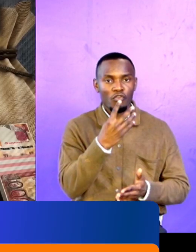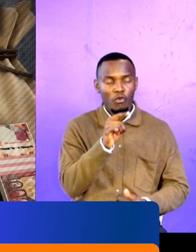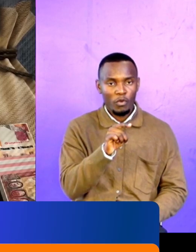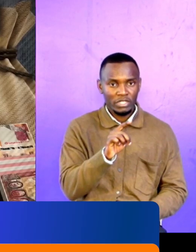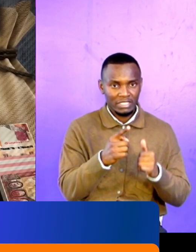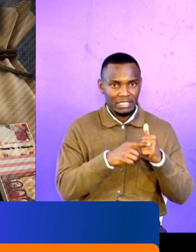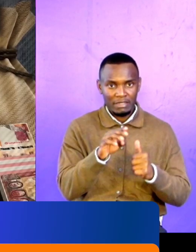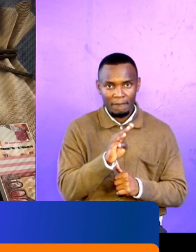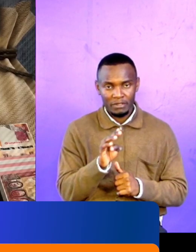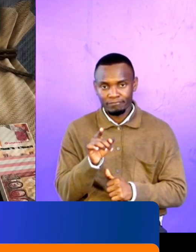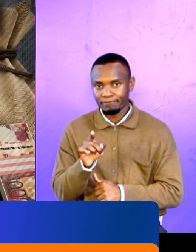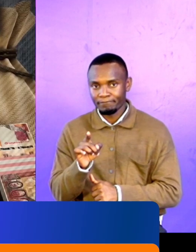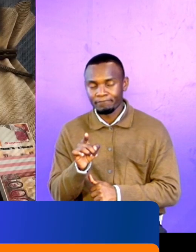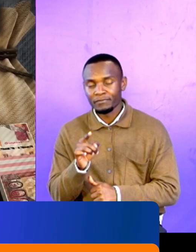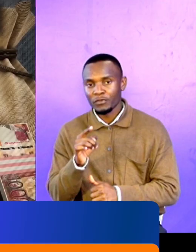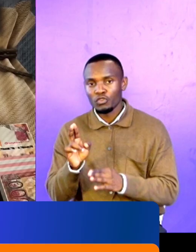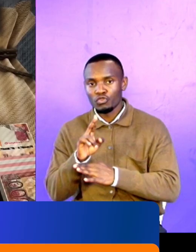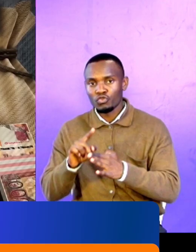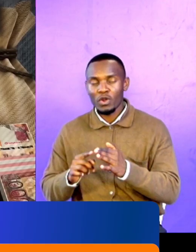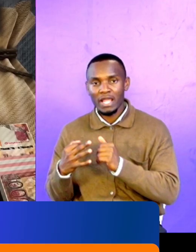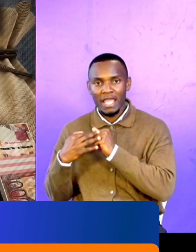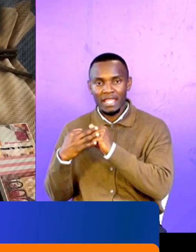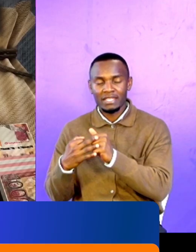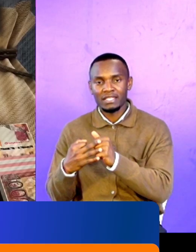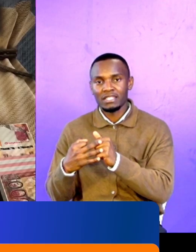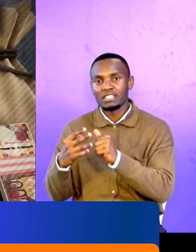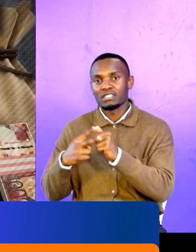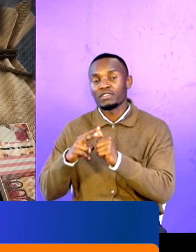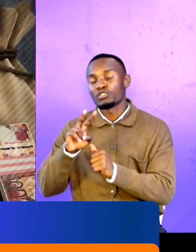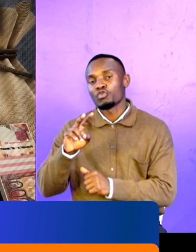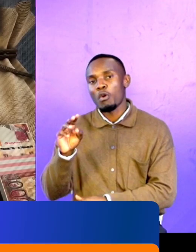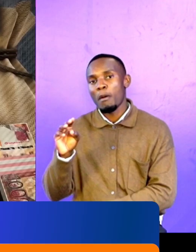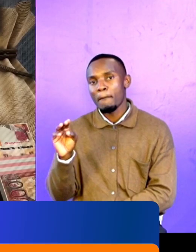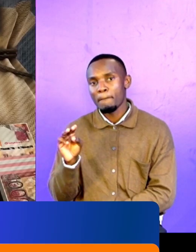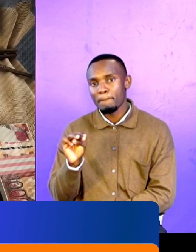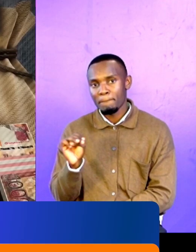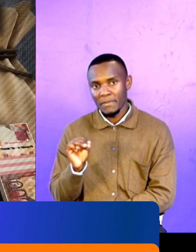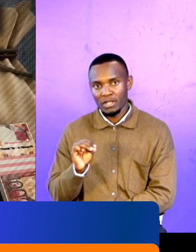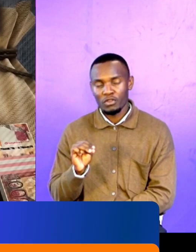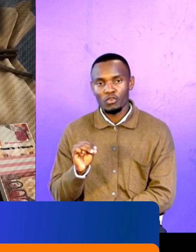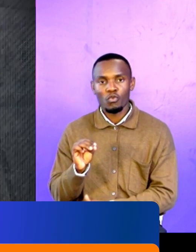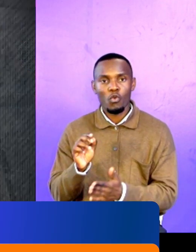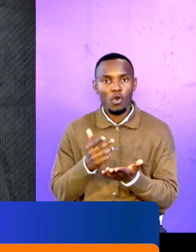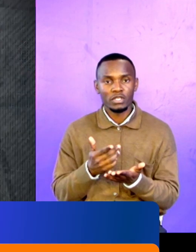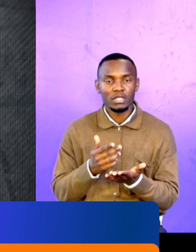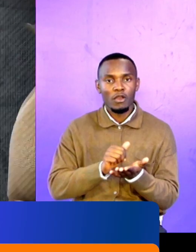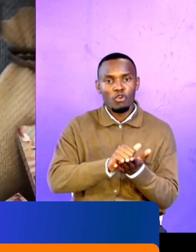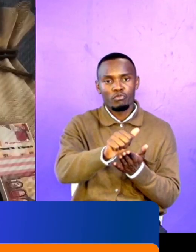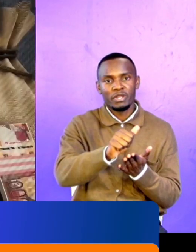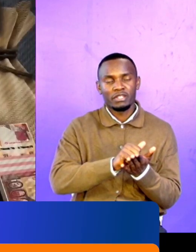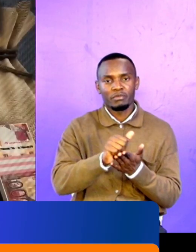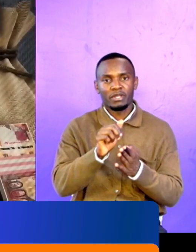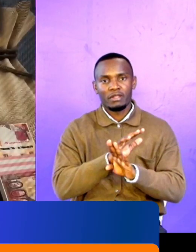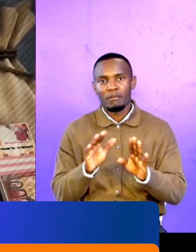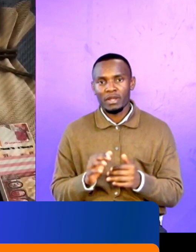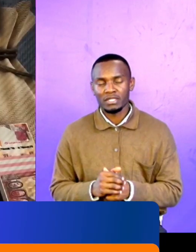a total of 817 million on government printing services alone, translating to 65 million per month